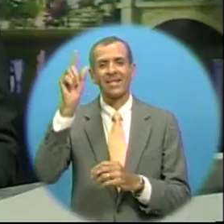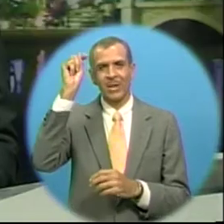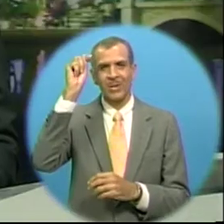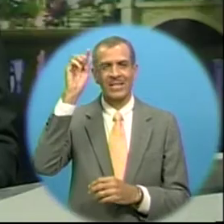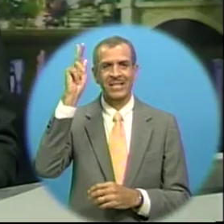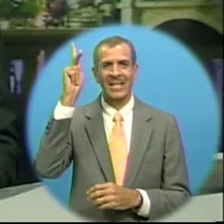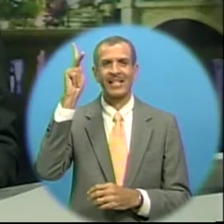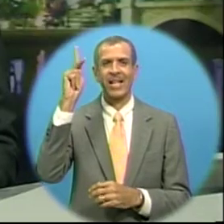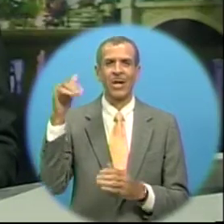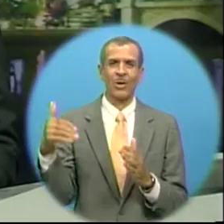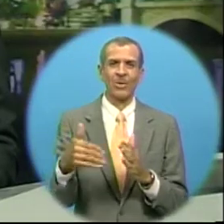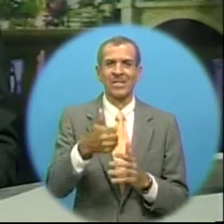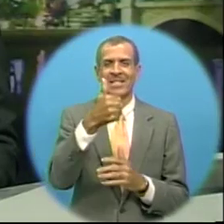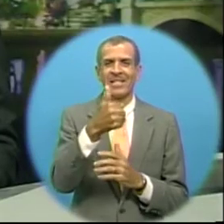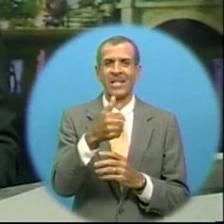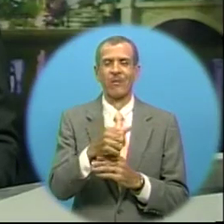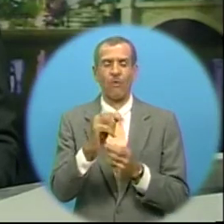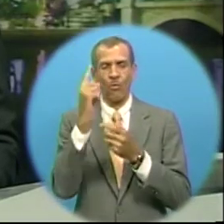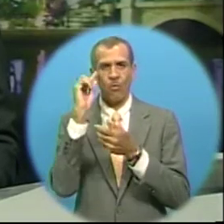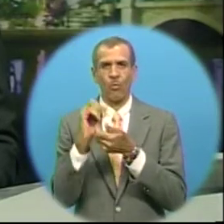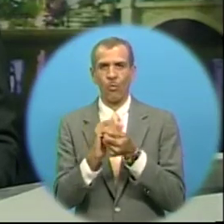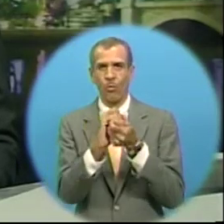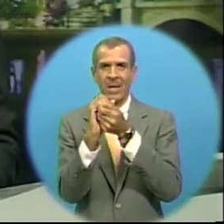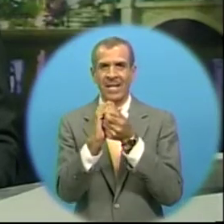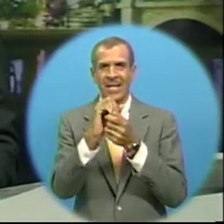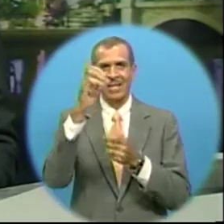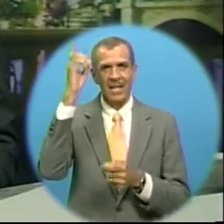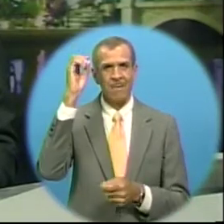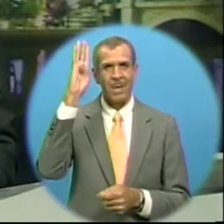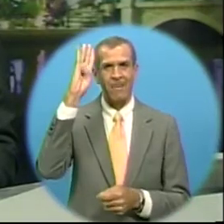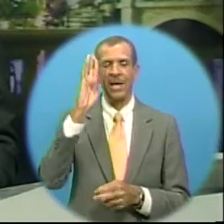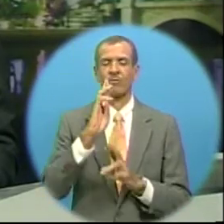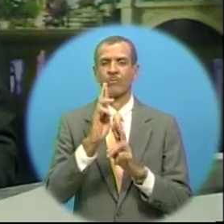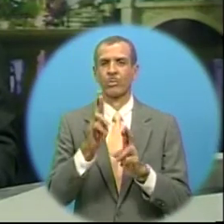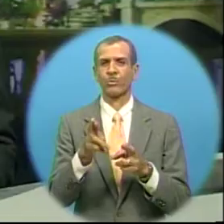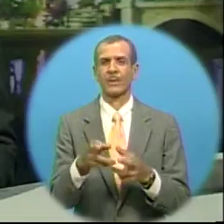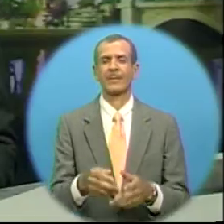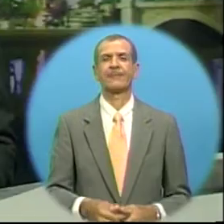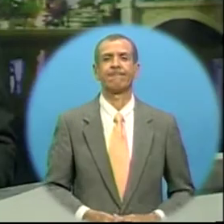Knight coming closest to securing a win. CBC's Damien Best reports.